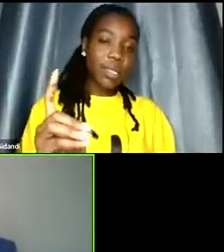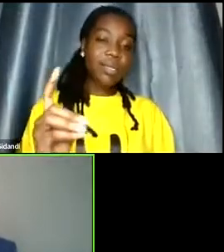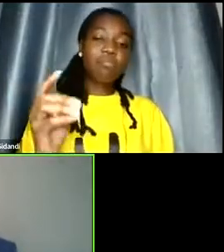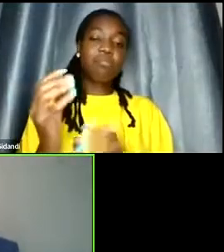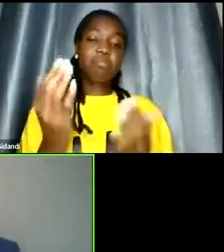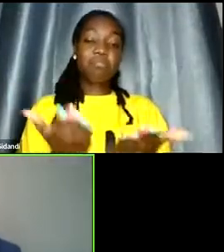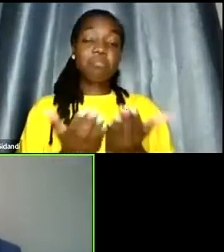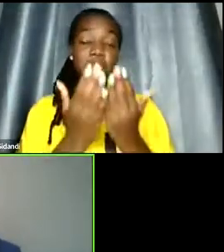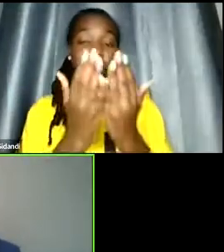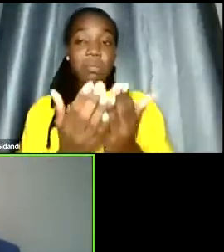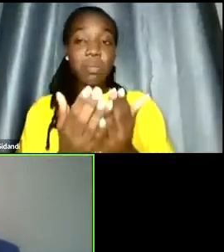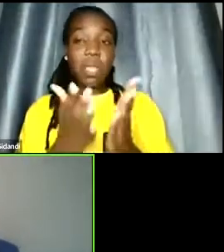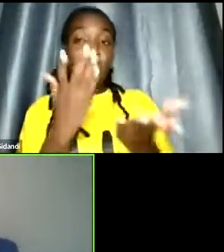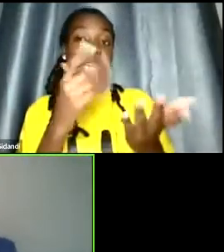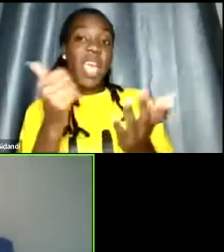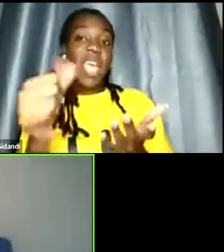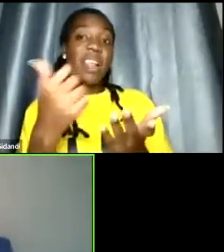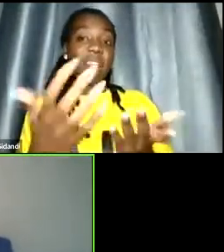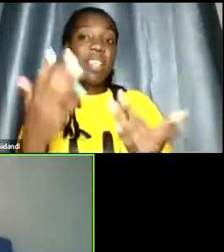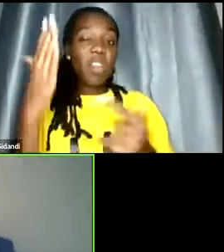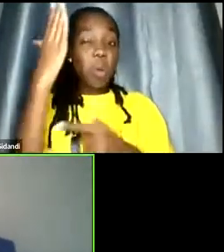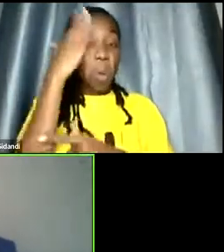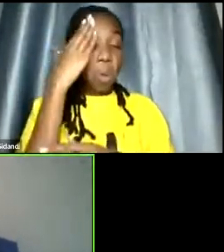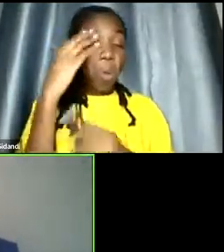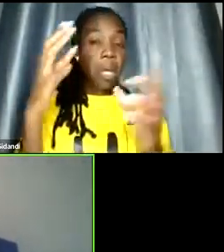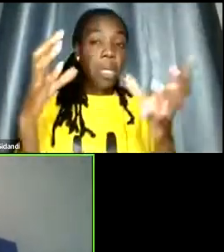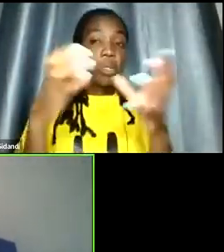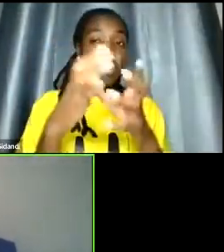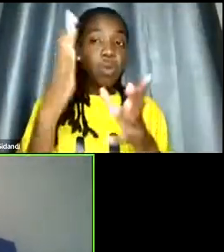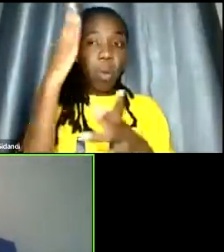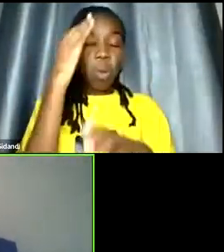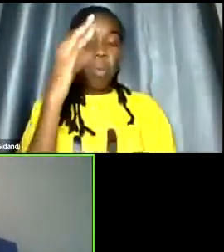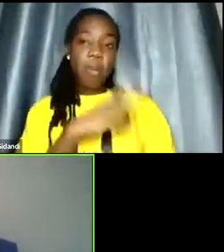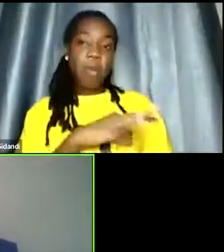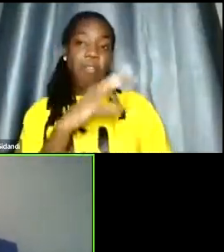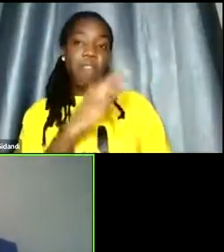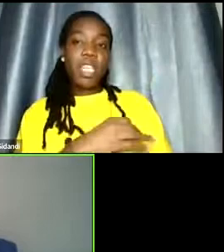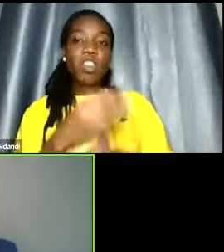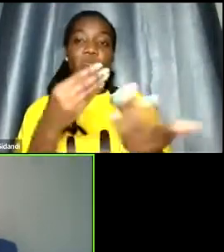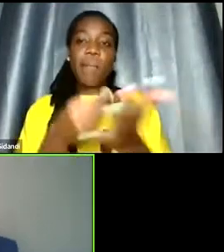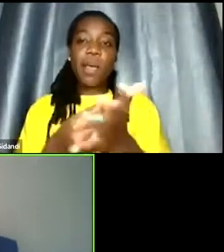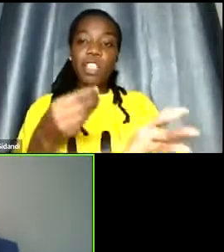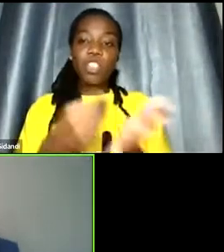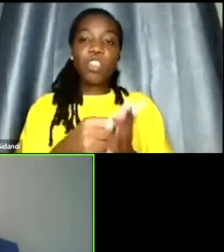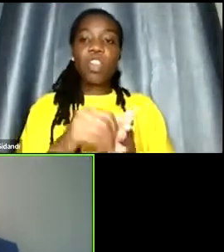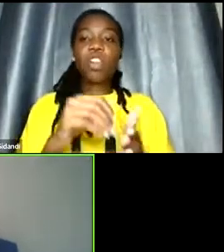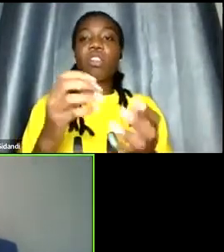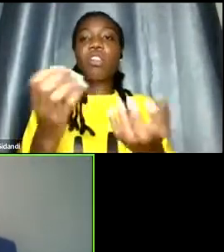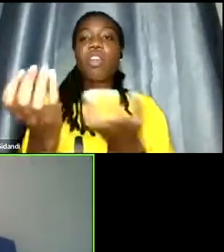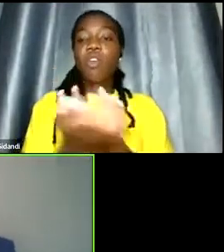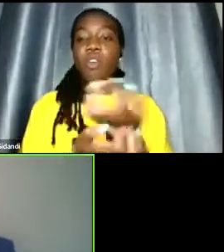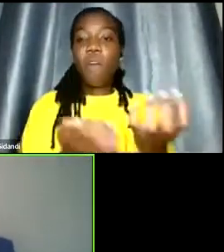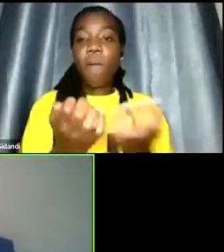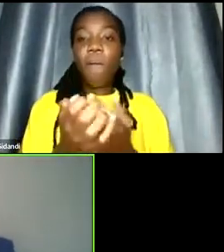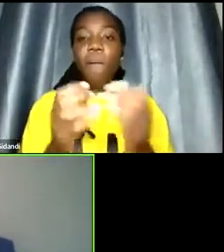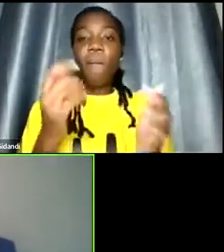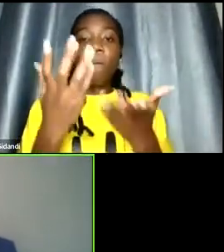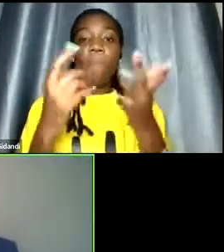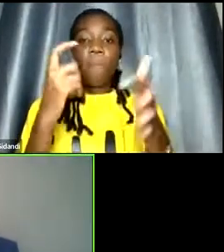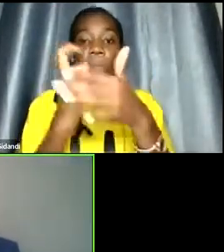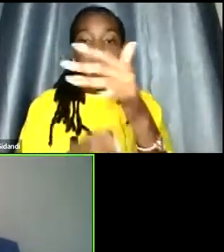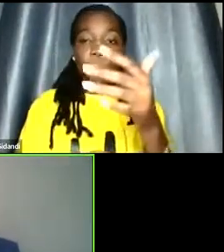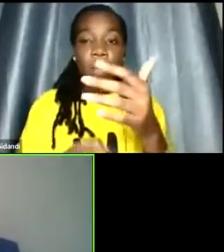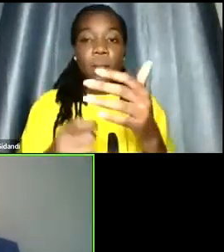might be, a non-government organization, a non-profit, commercial enterprise, whatever the case might be church founded or religiously